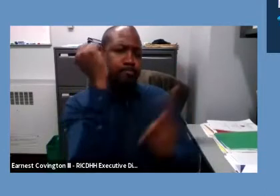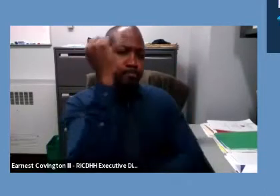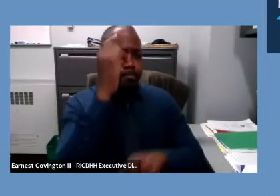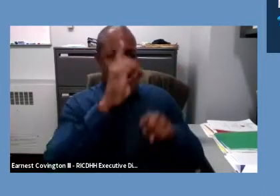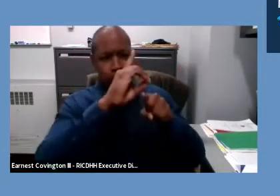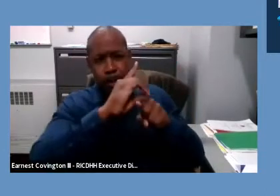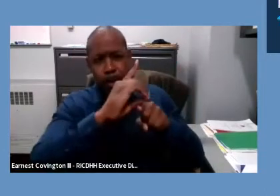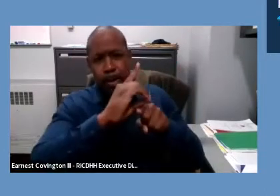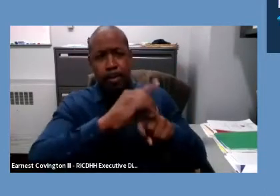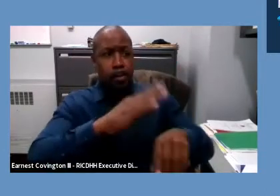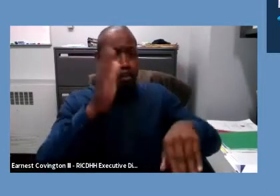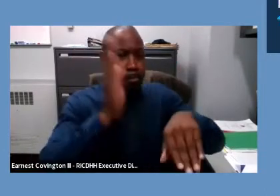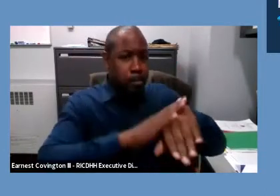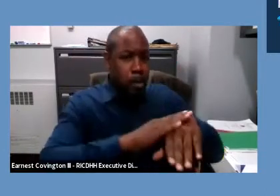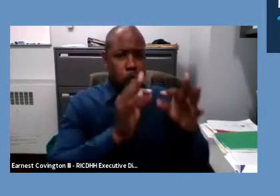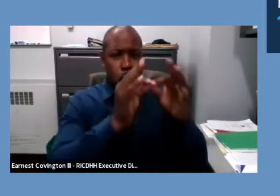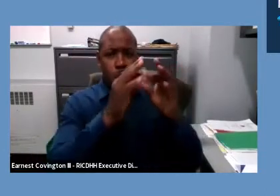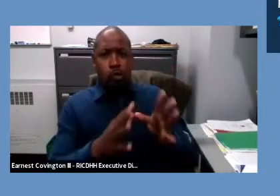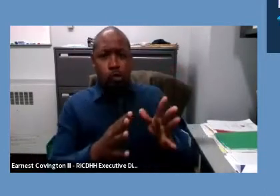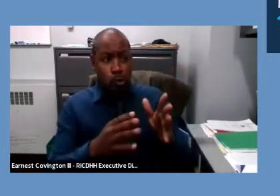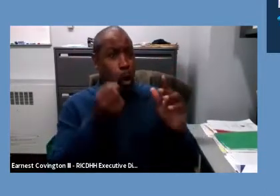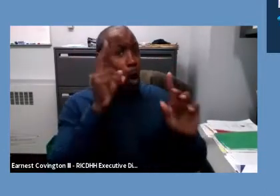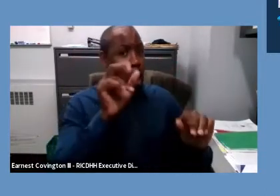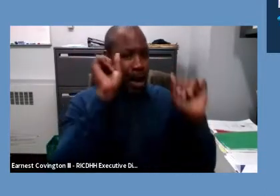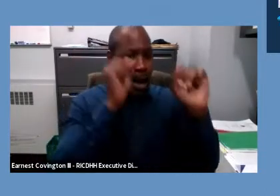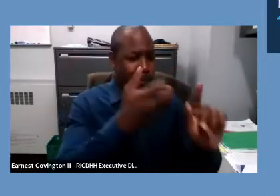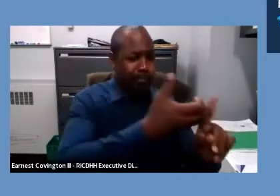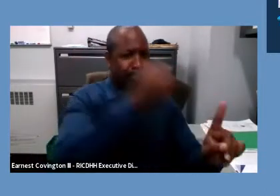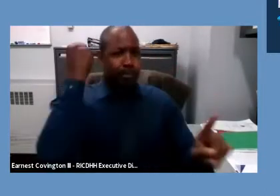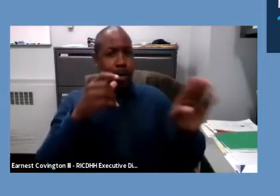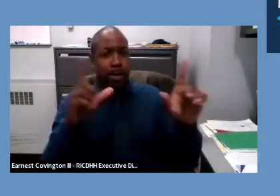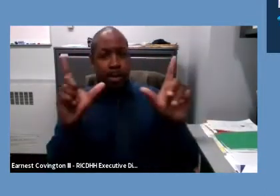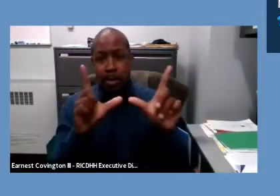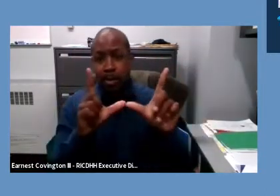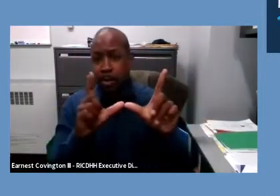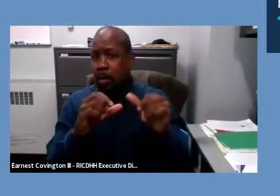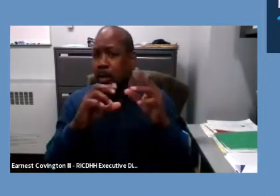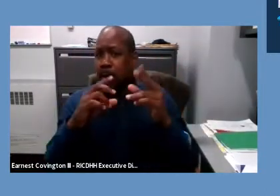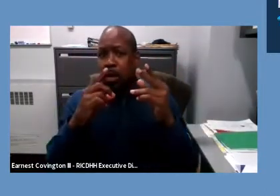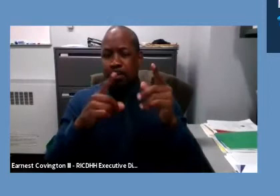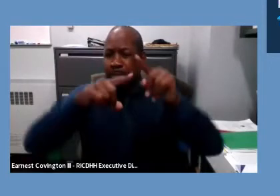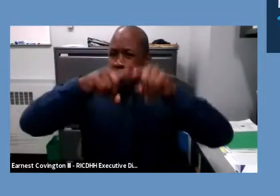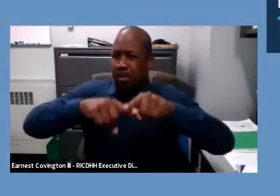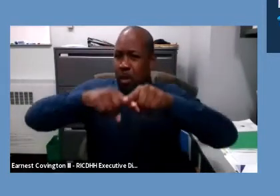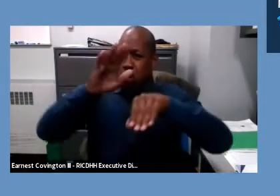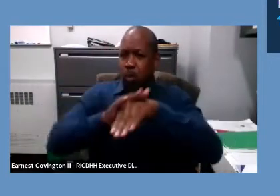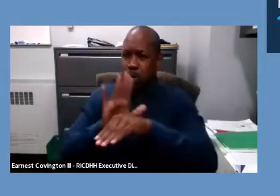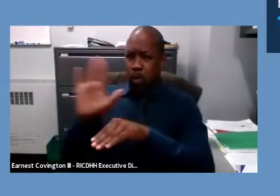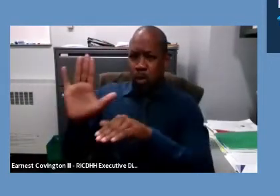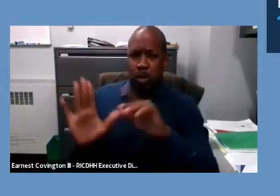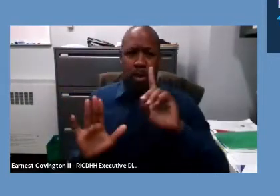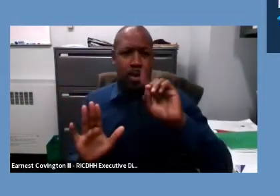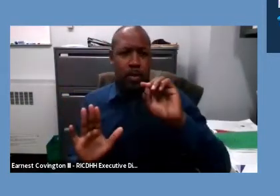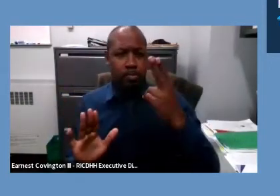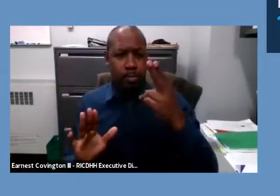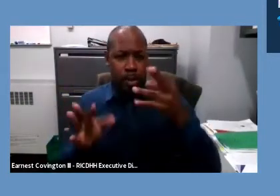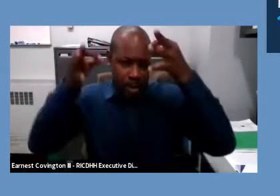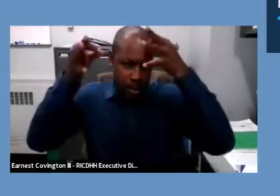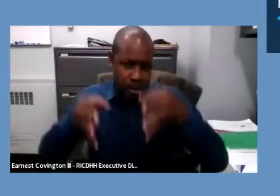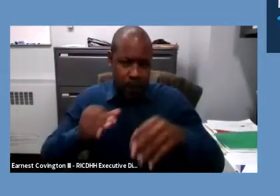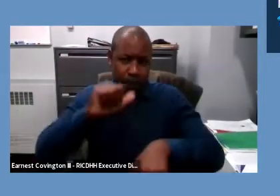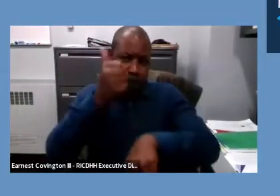Also, in a serious complaint, there can be punishment or disciplinary action taken. They can have their